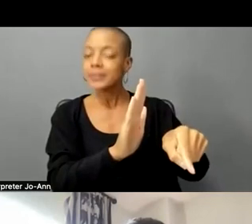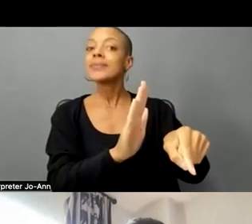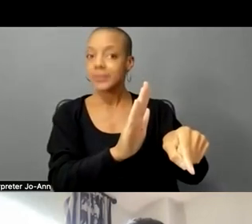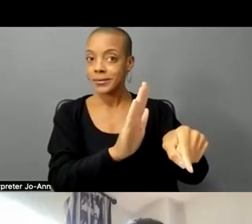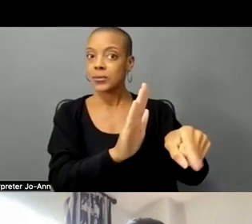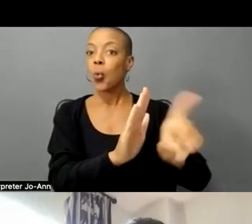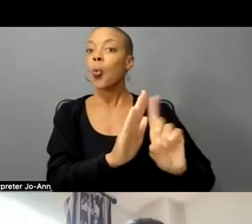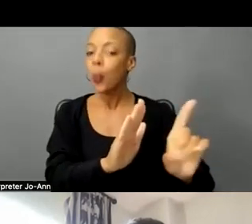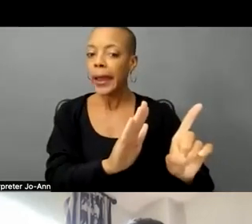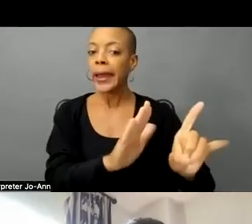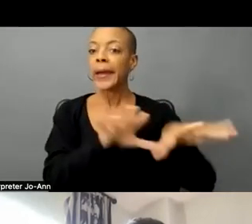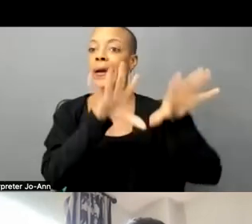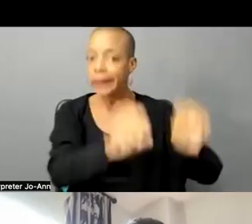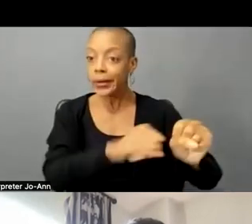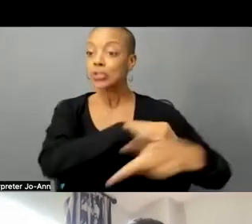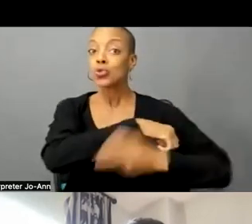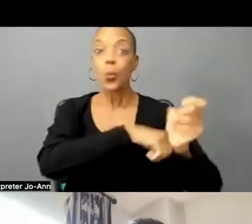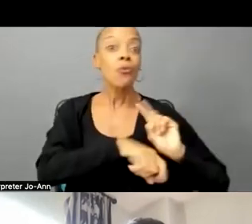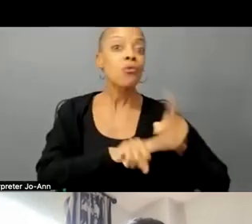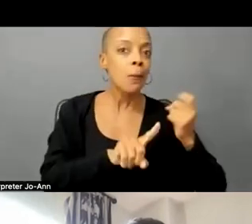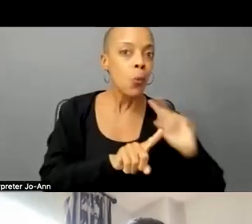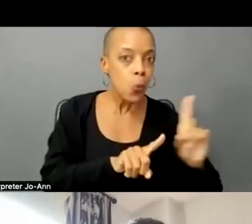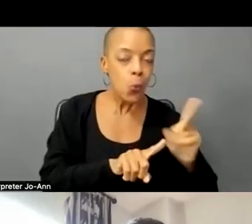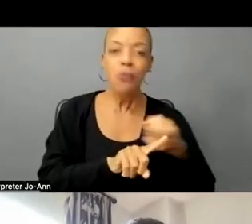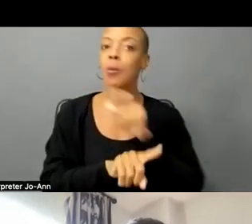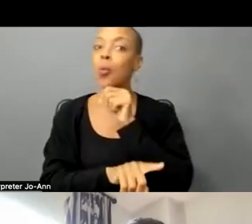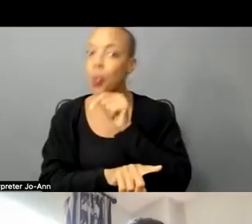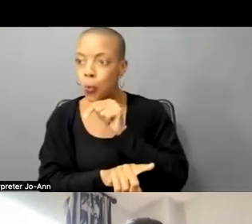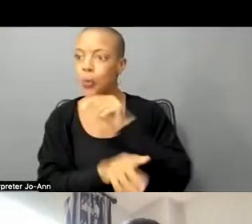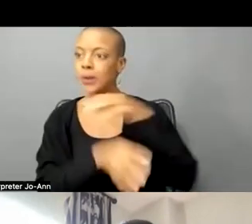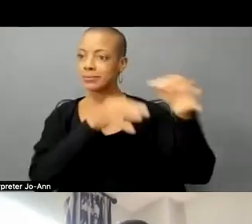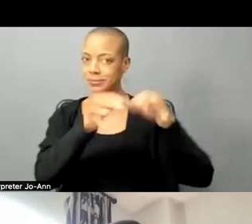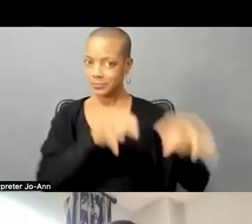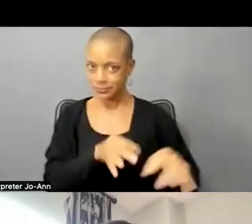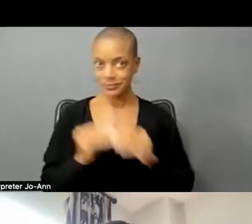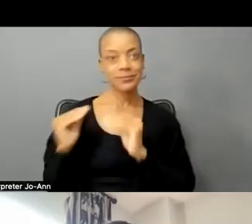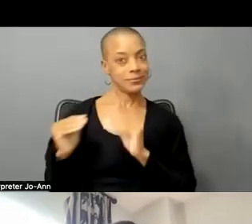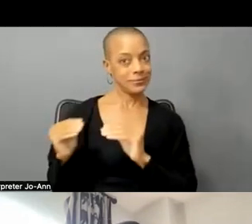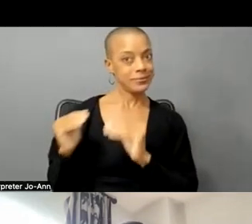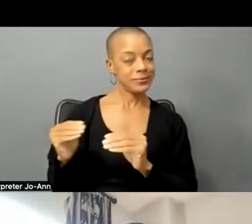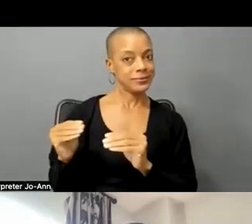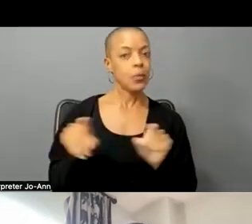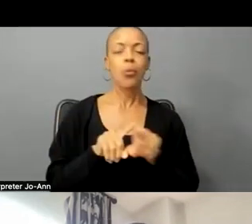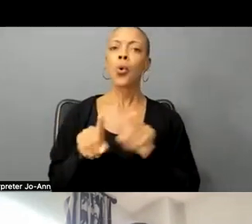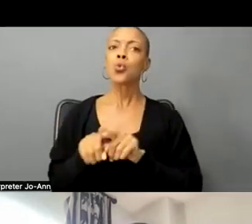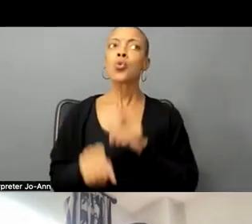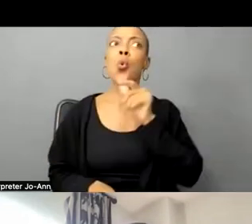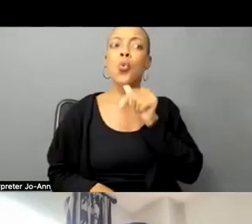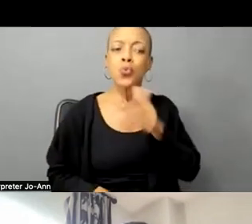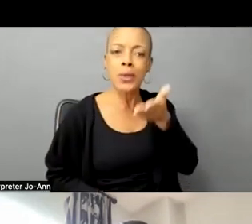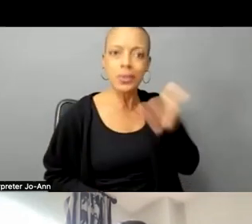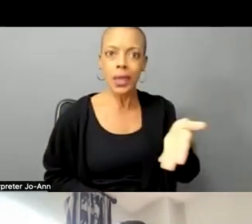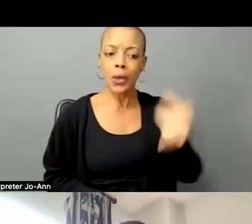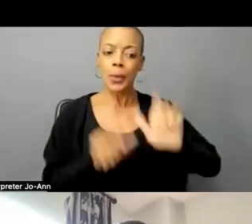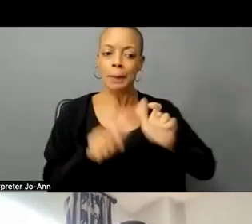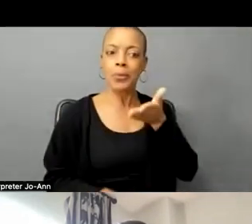taken, where it was stolen often, but also to talk about who are the bodies that are working